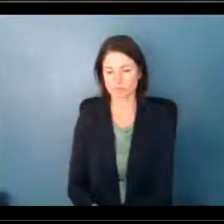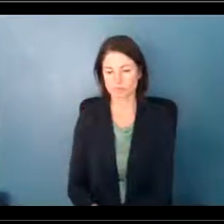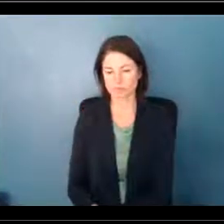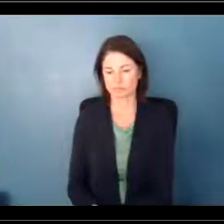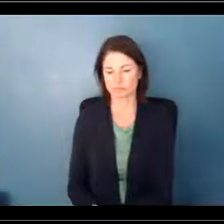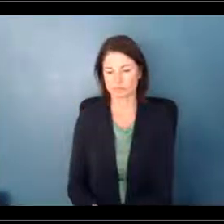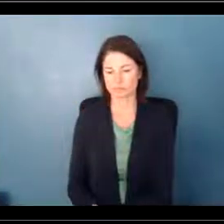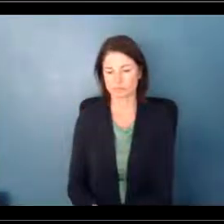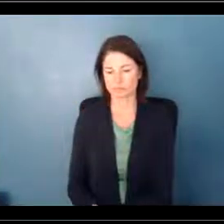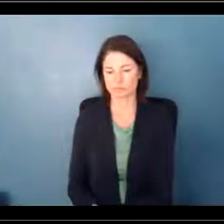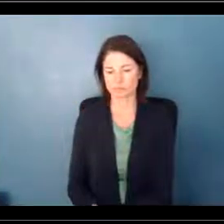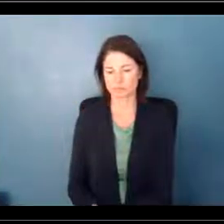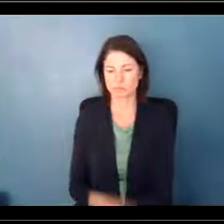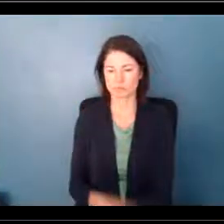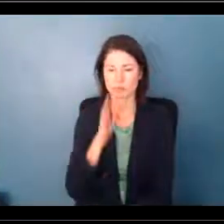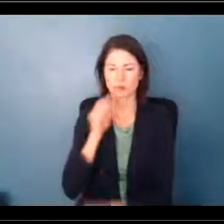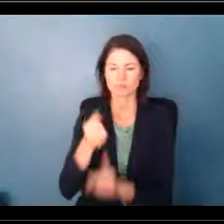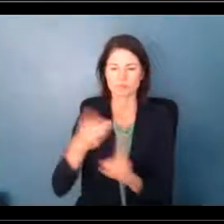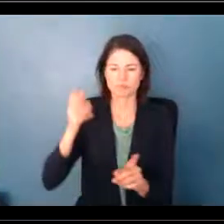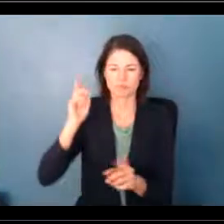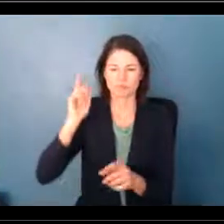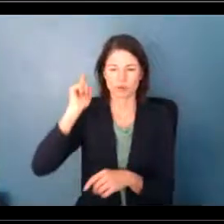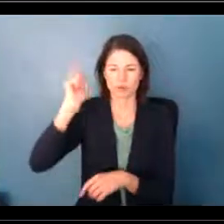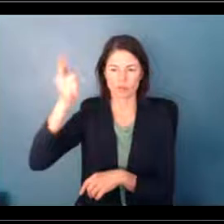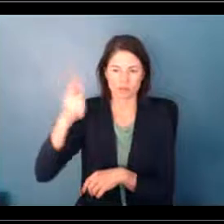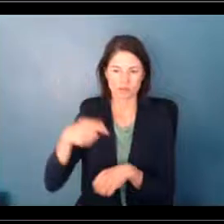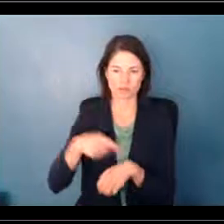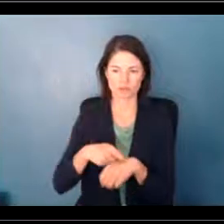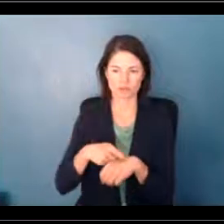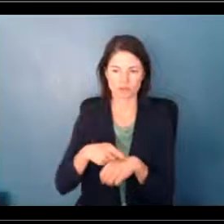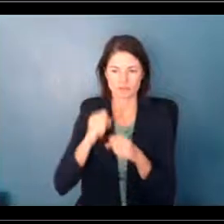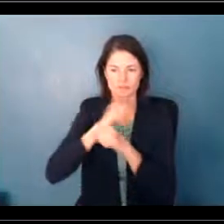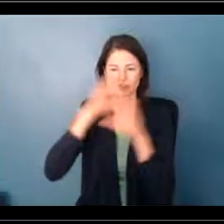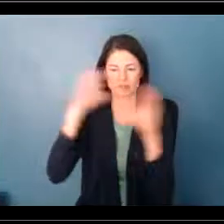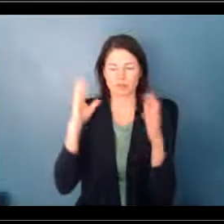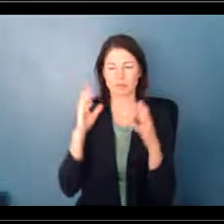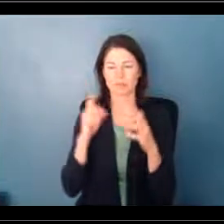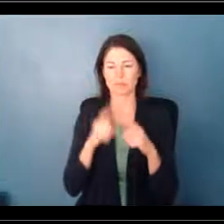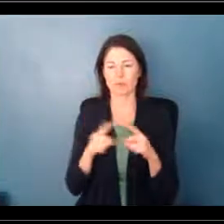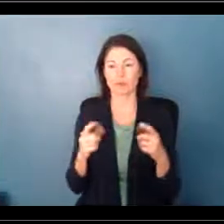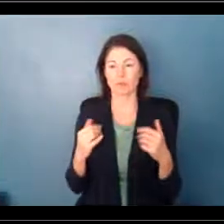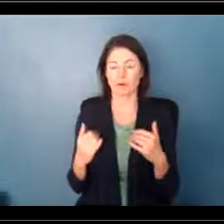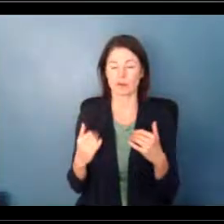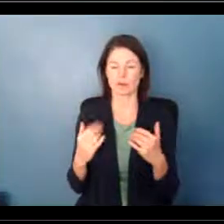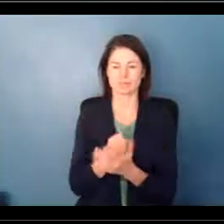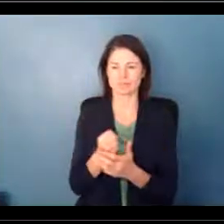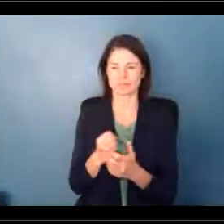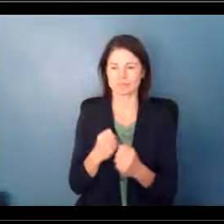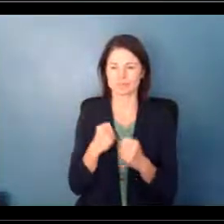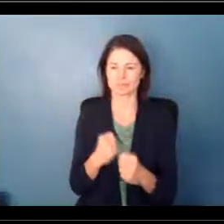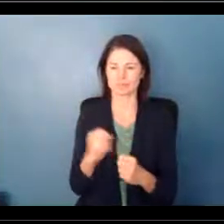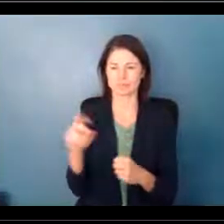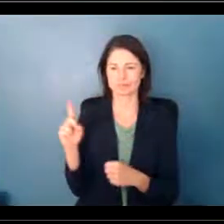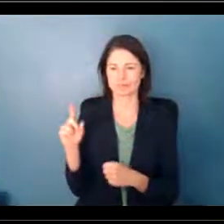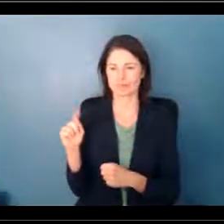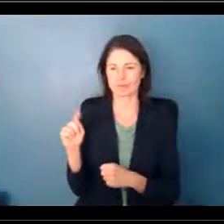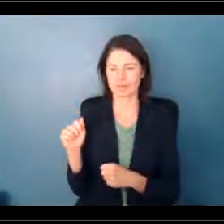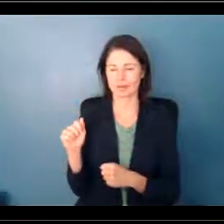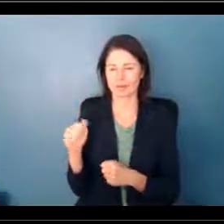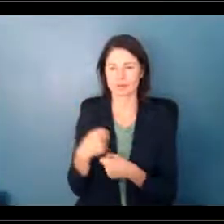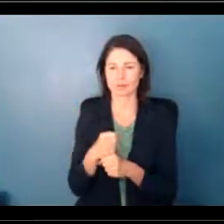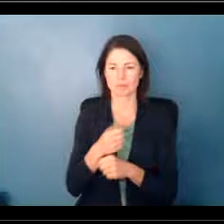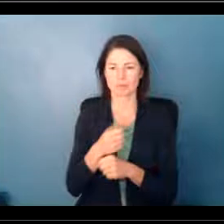long-term vision is. But in short, we really want to make sure that we're leveraging robust data to make better decisions. I